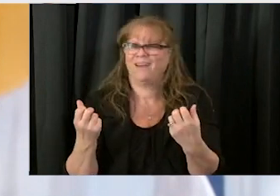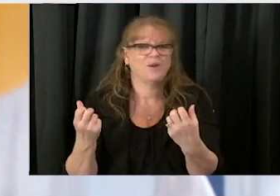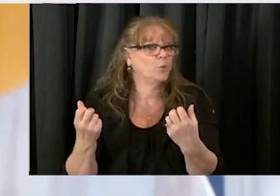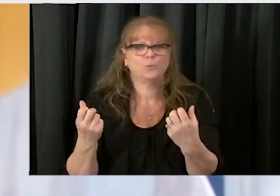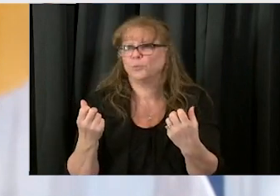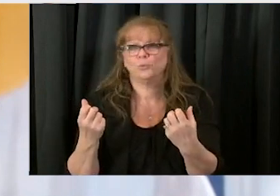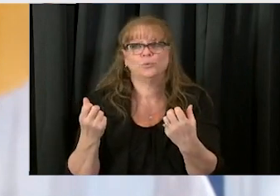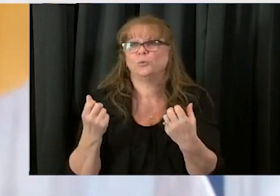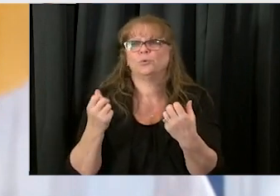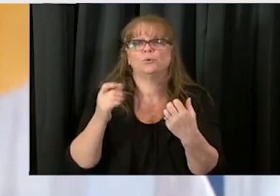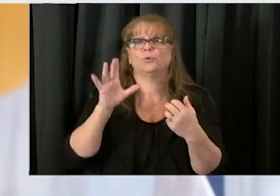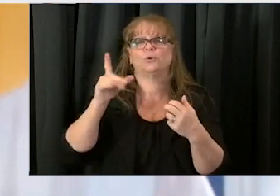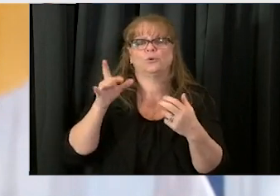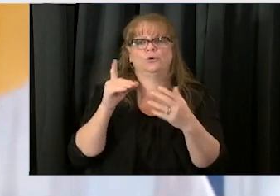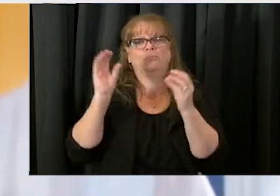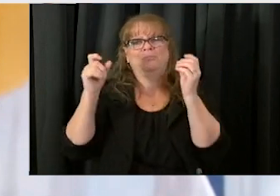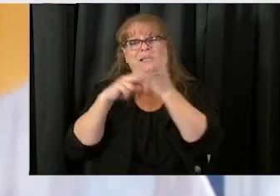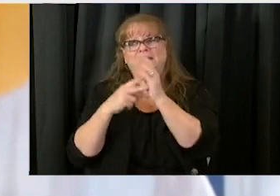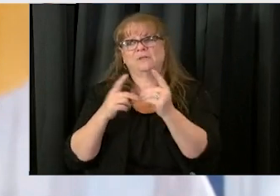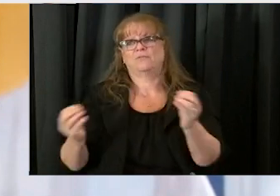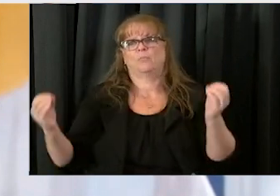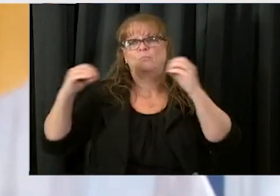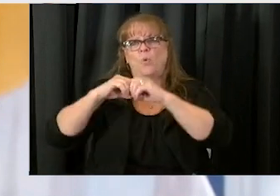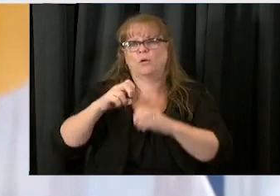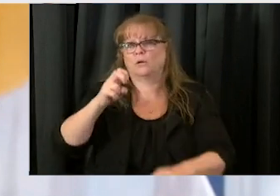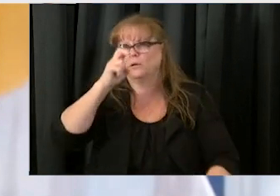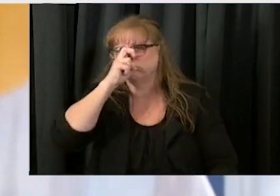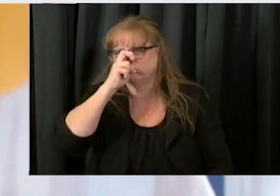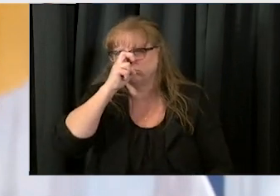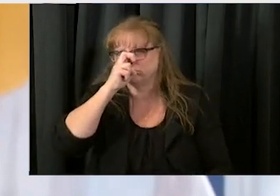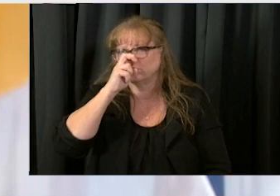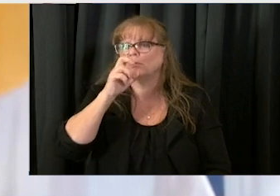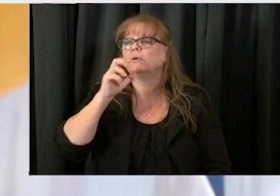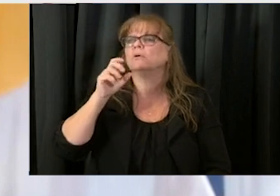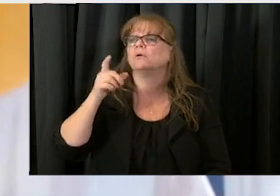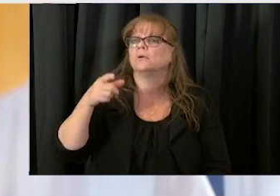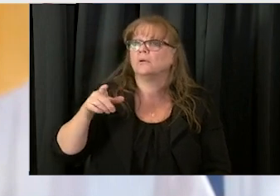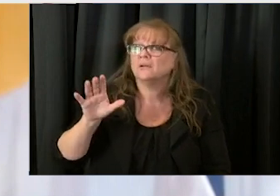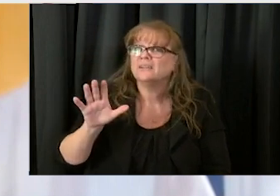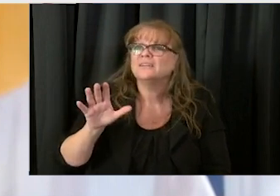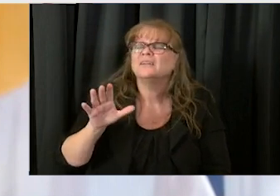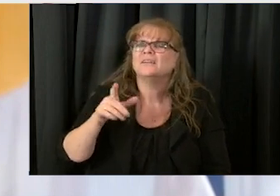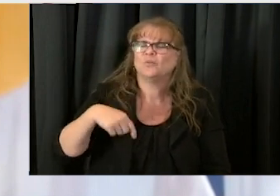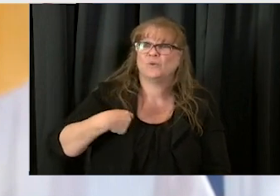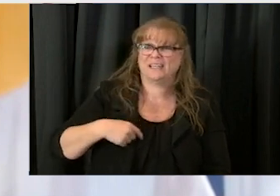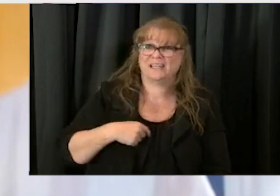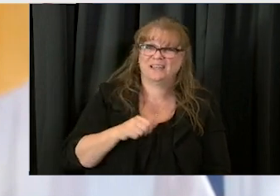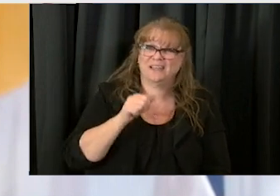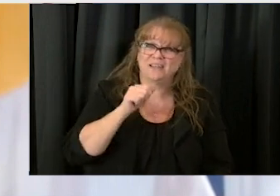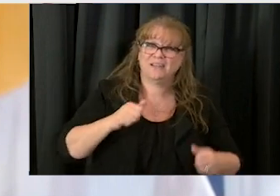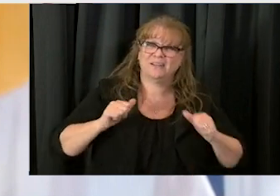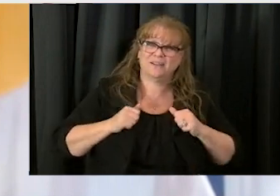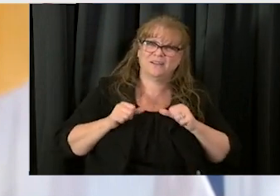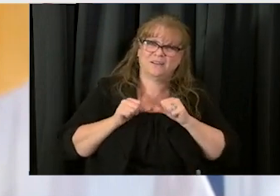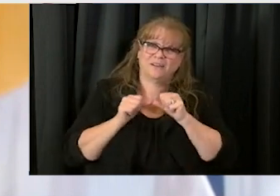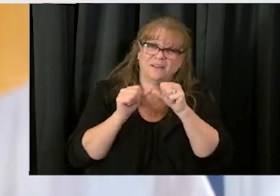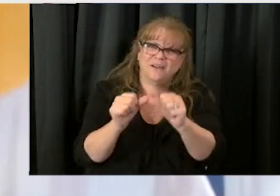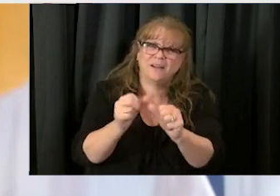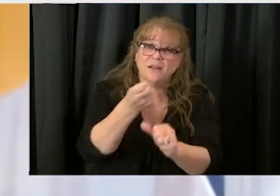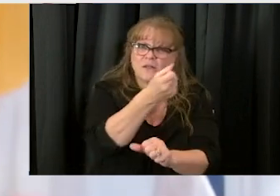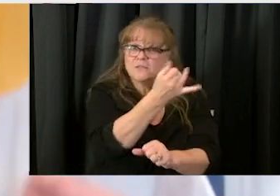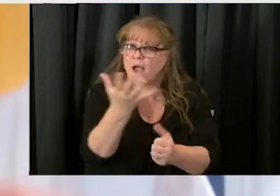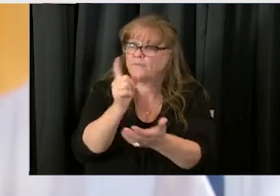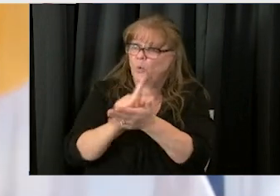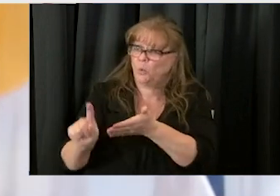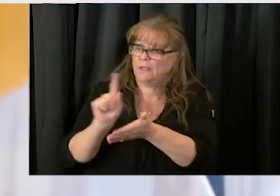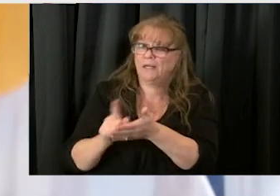for several weeks. The effect was positive, hospitalizations down, trend line down,